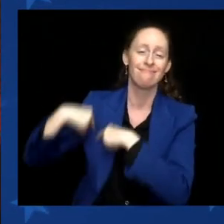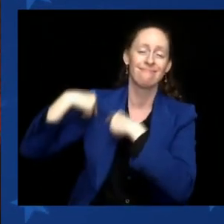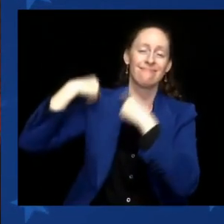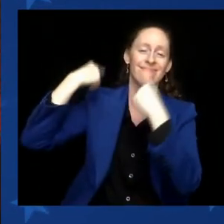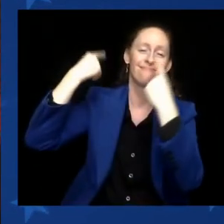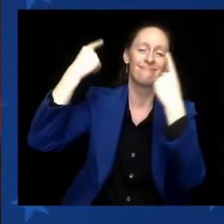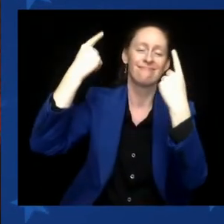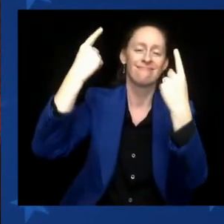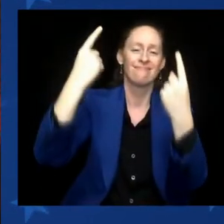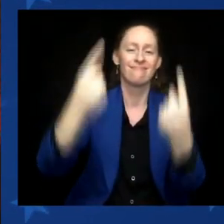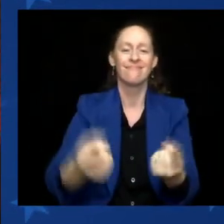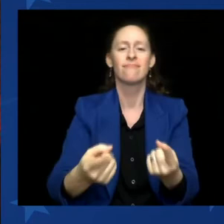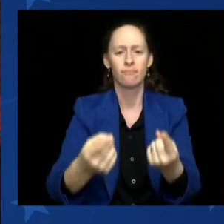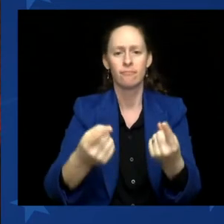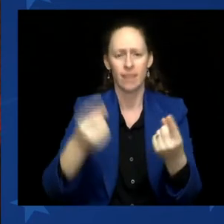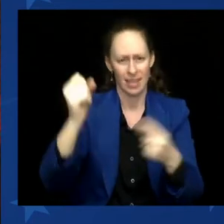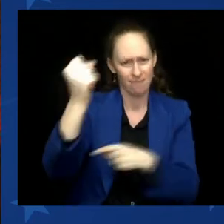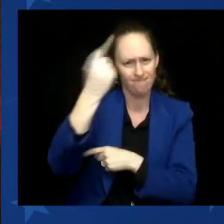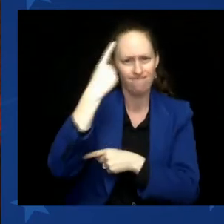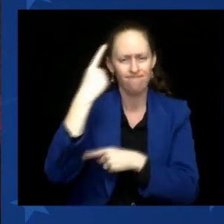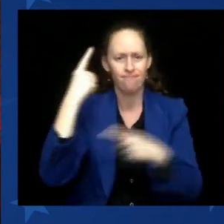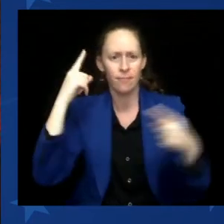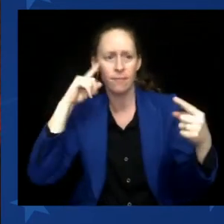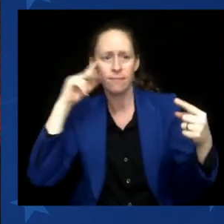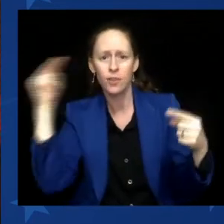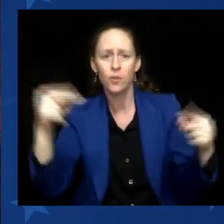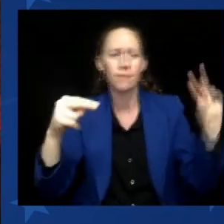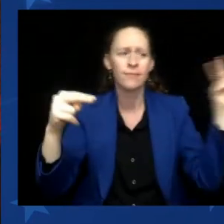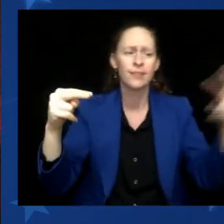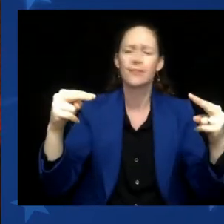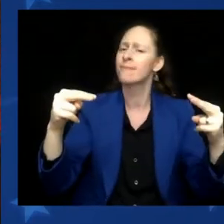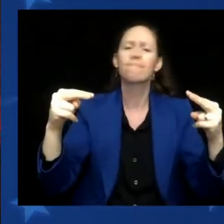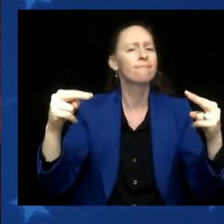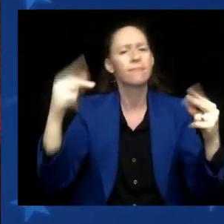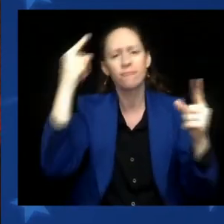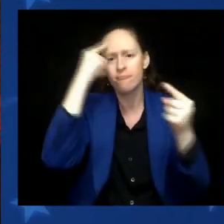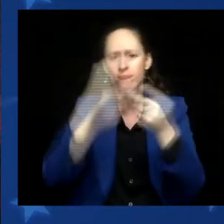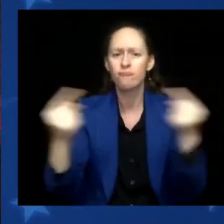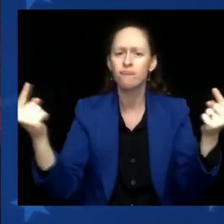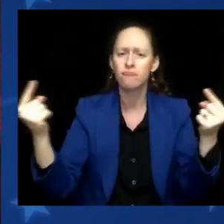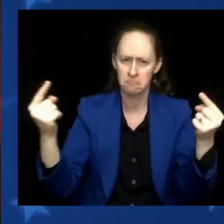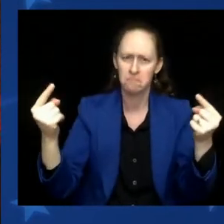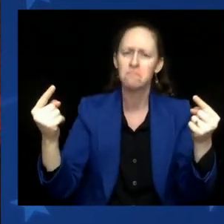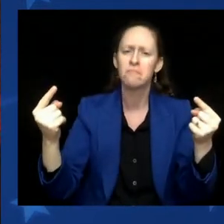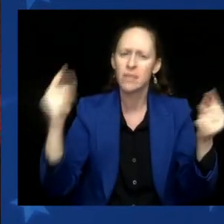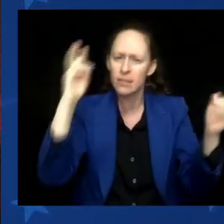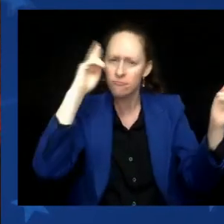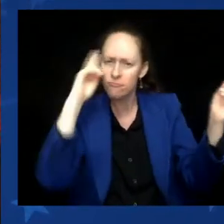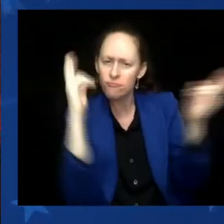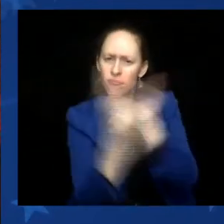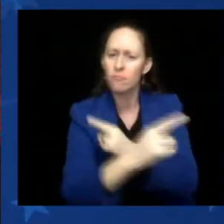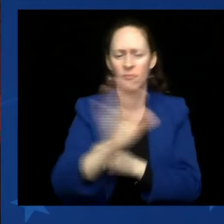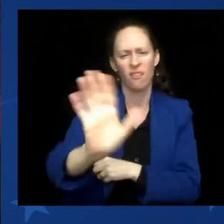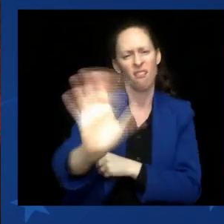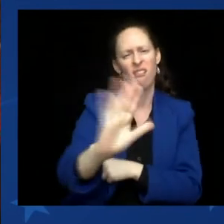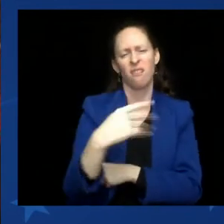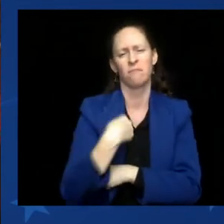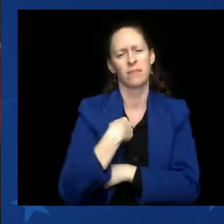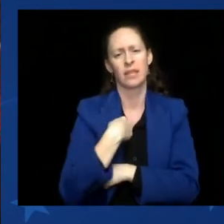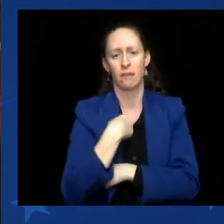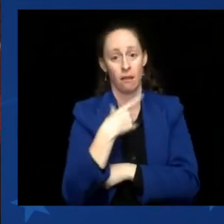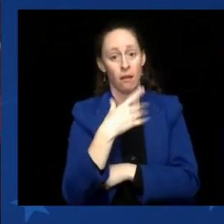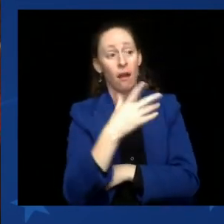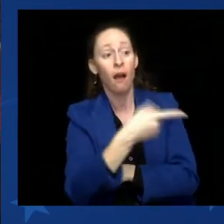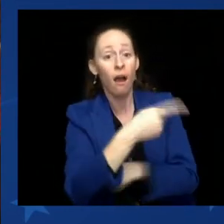by and watch. I will not the will of the American people be overturned by wild conspiracy theories and baseless